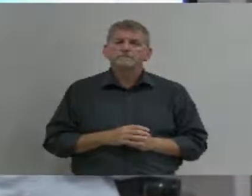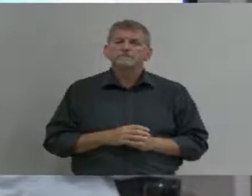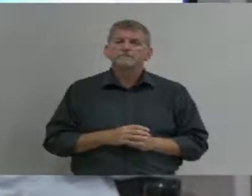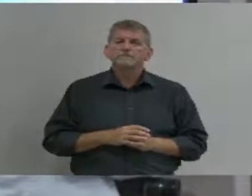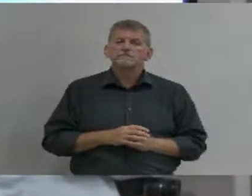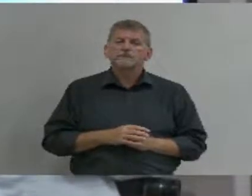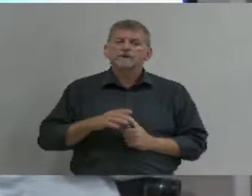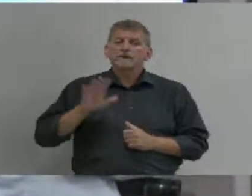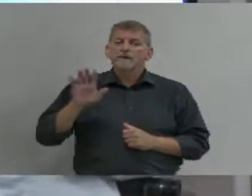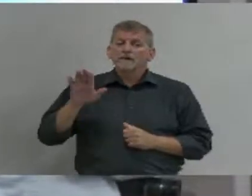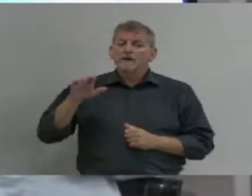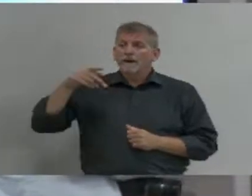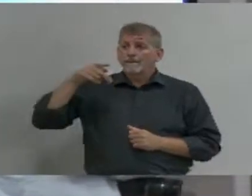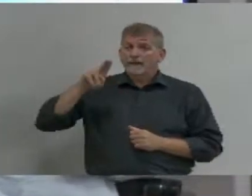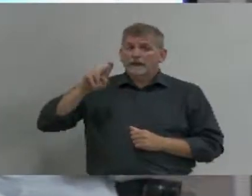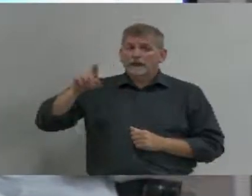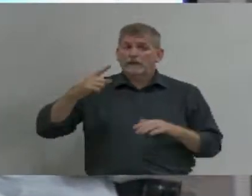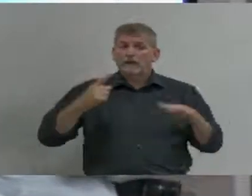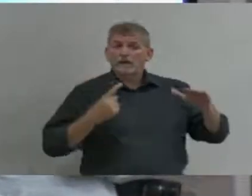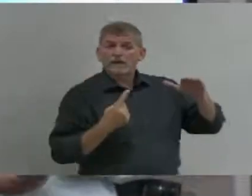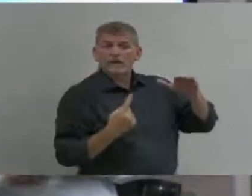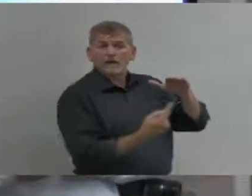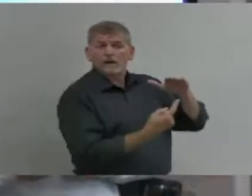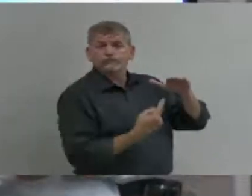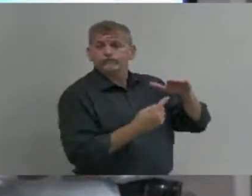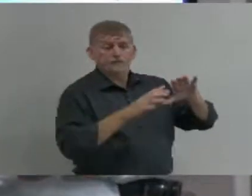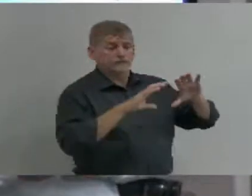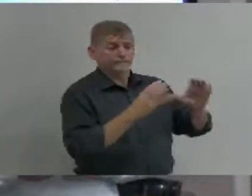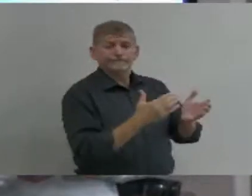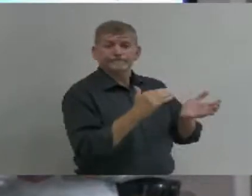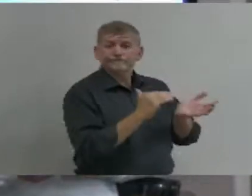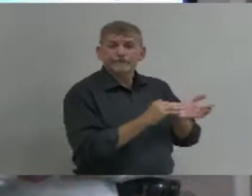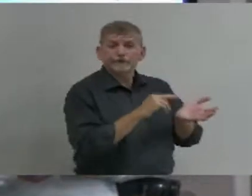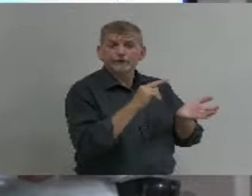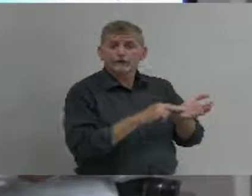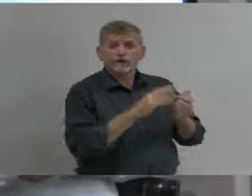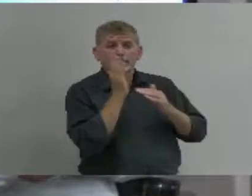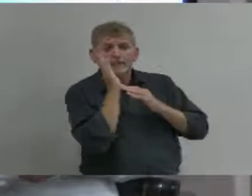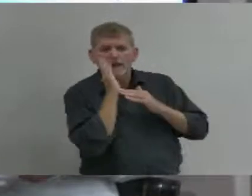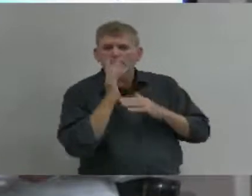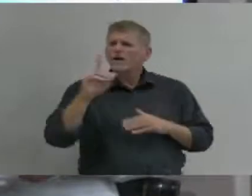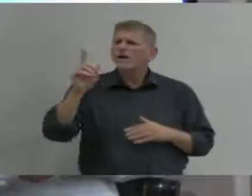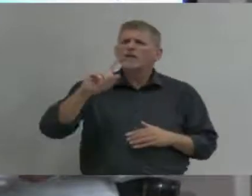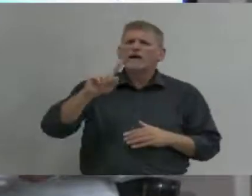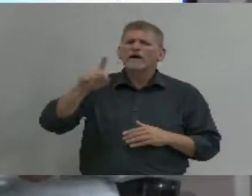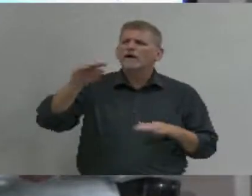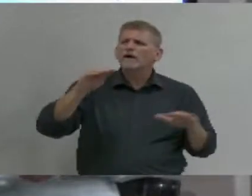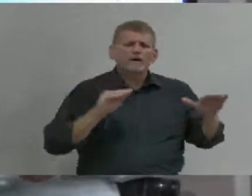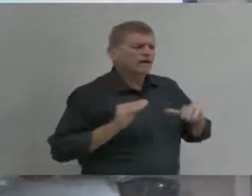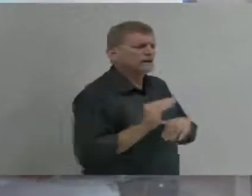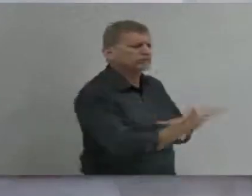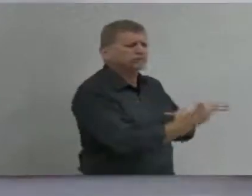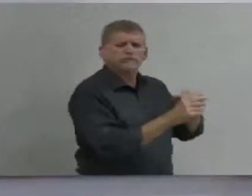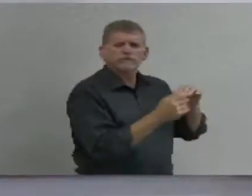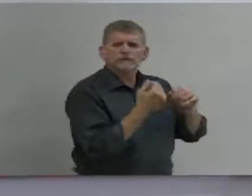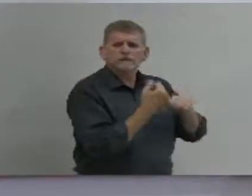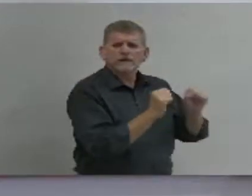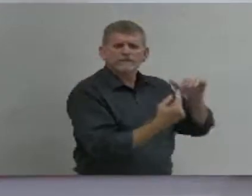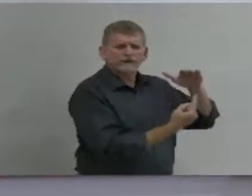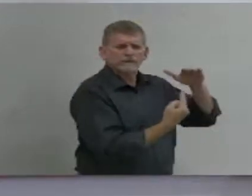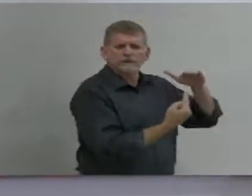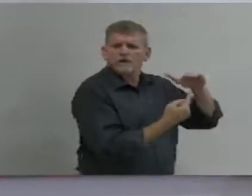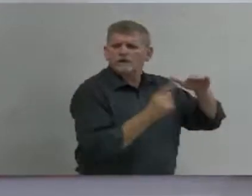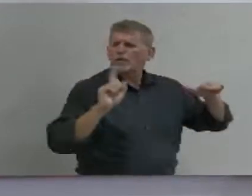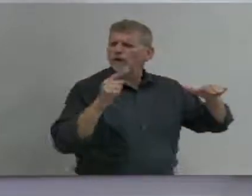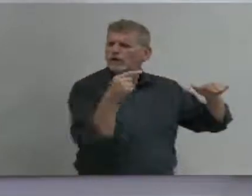imagine you have them all in just like one building. So I'm just wondering where these isolation beds are and like where these kids go when they get tested positive. I'm not going to identify exactly